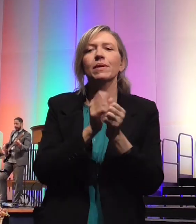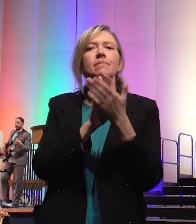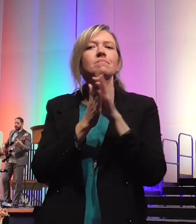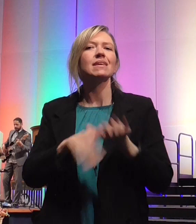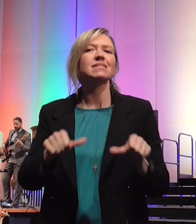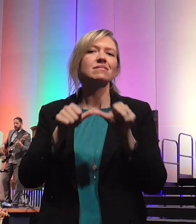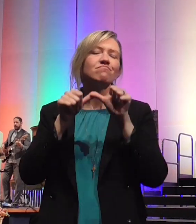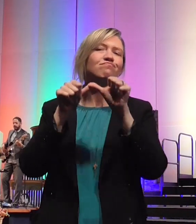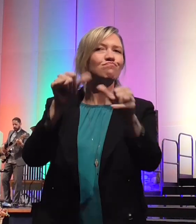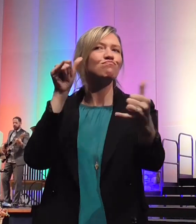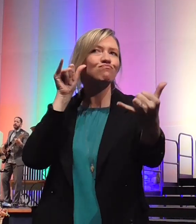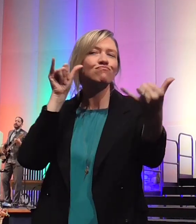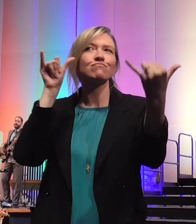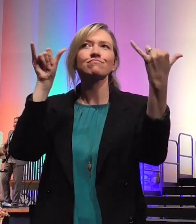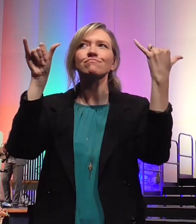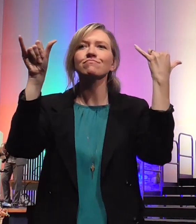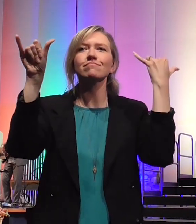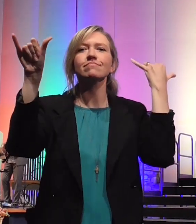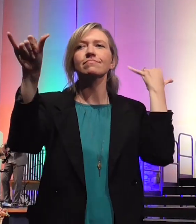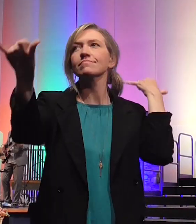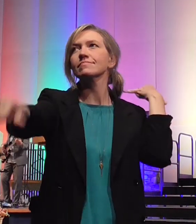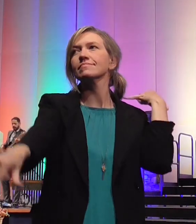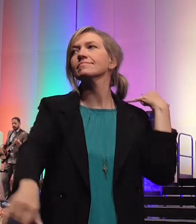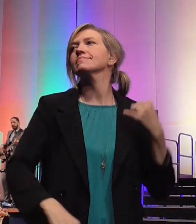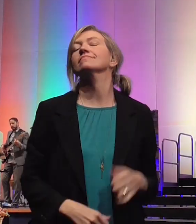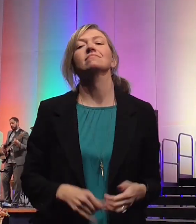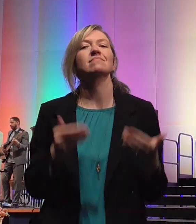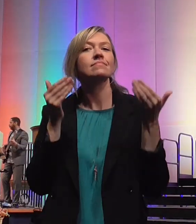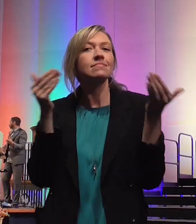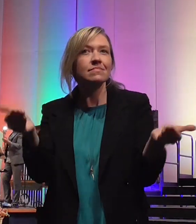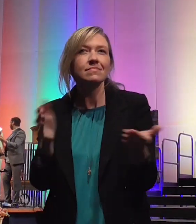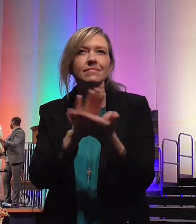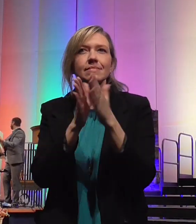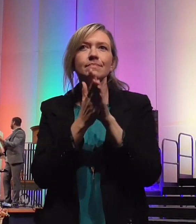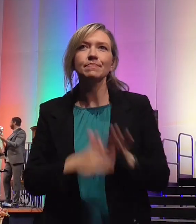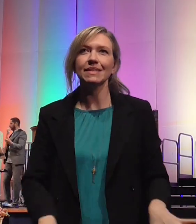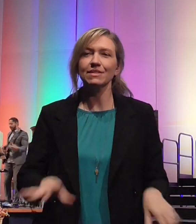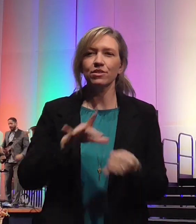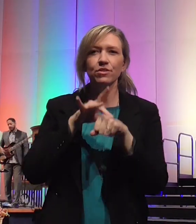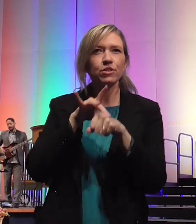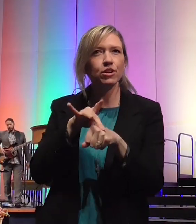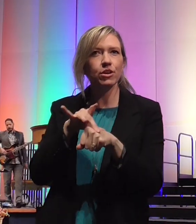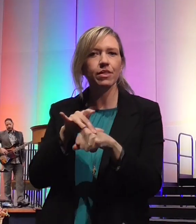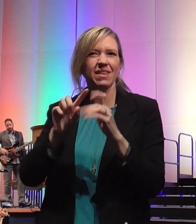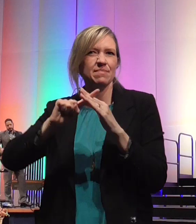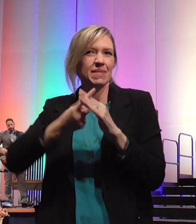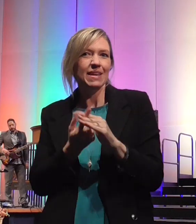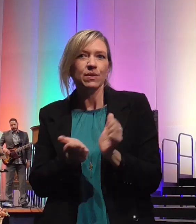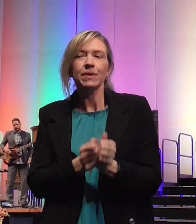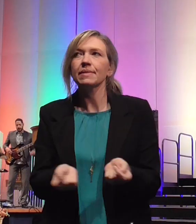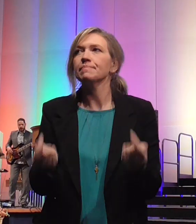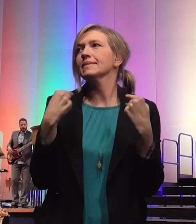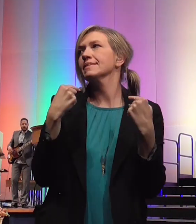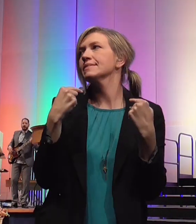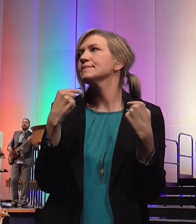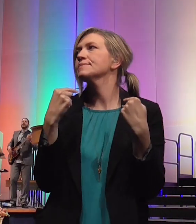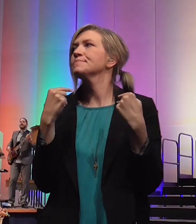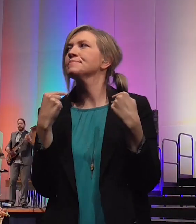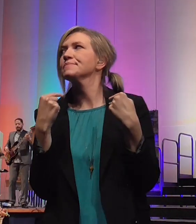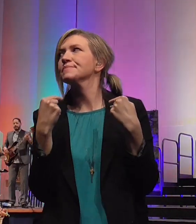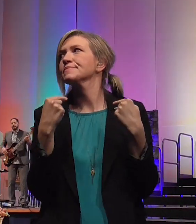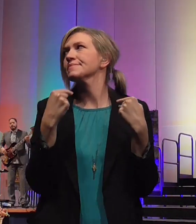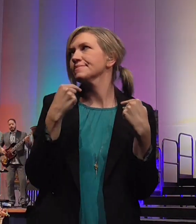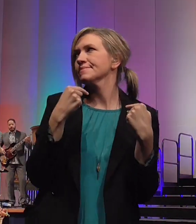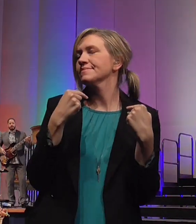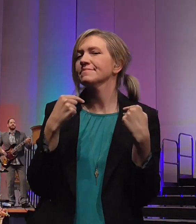in peace eternally. Let there be peace on earth, and let it begin with me.